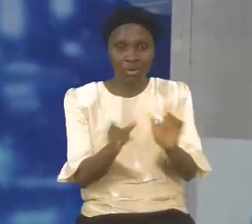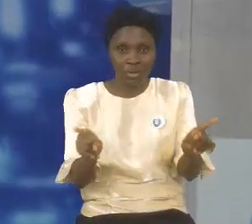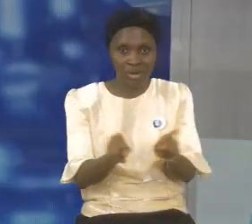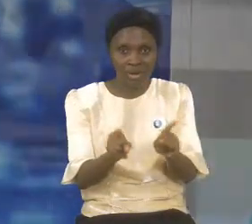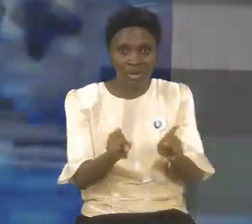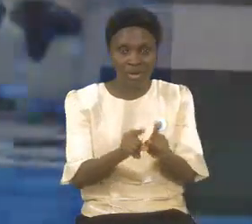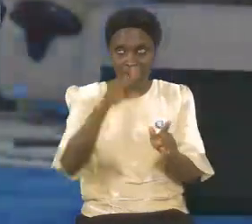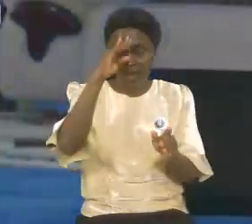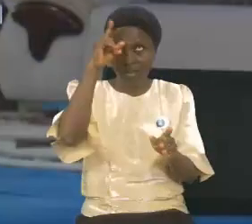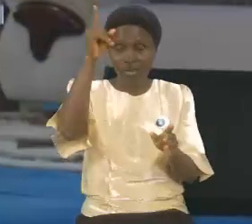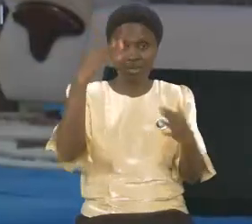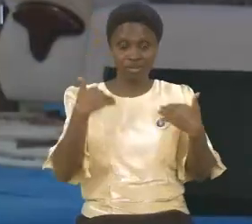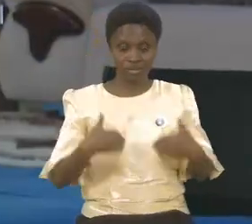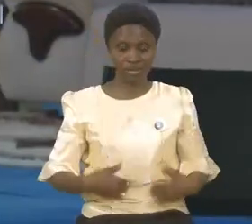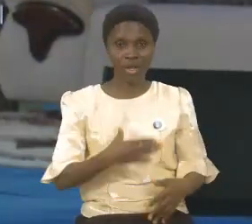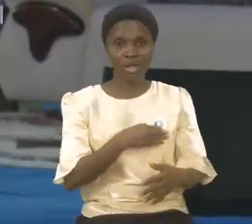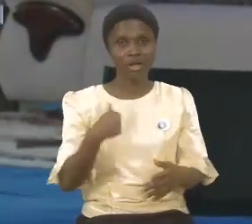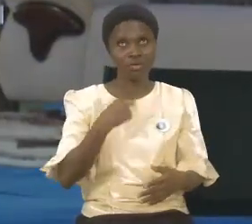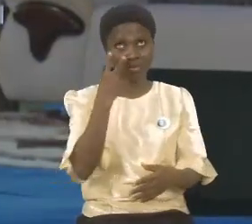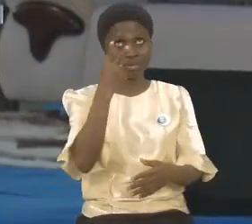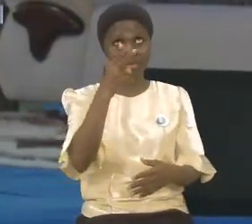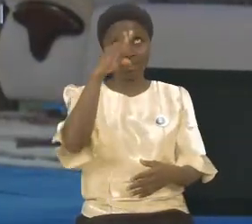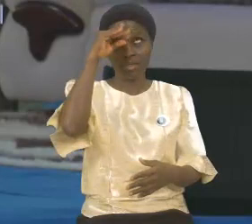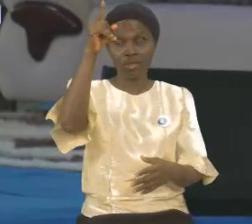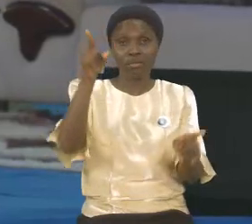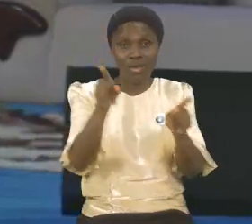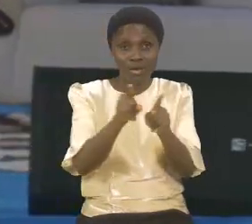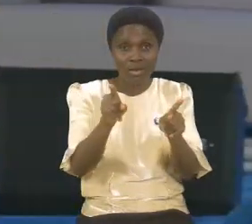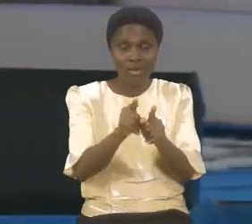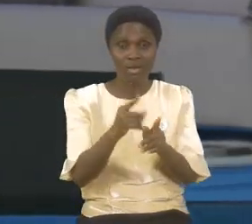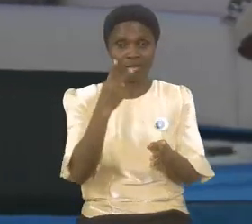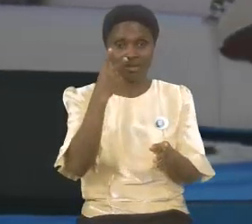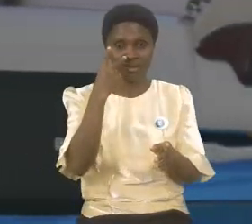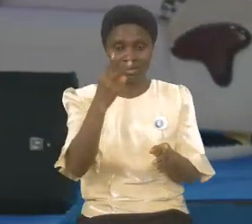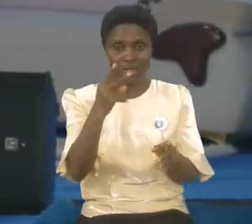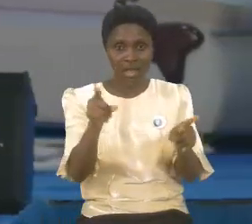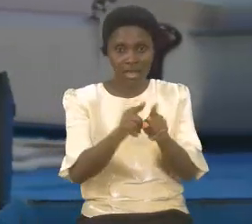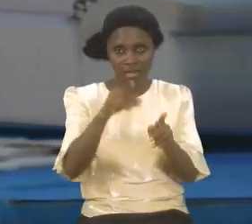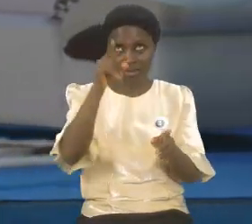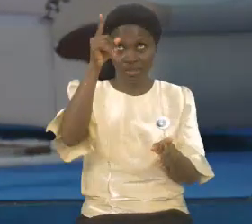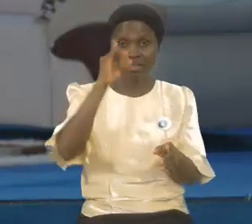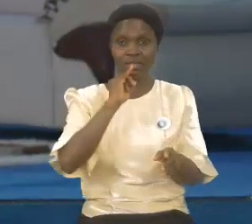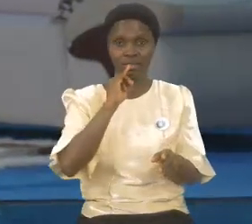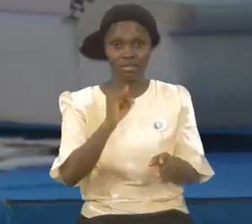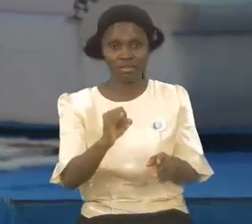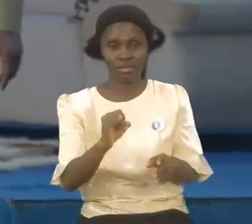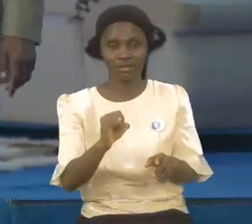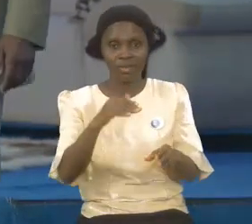shall see him as he is, and we shall go up with him. We're reading that again